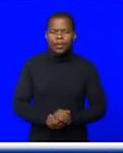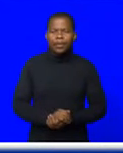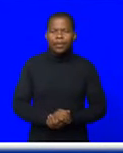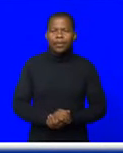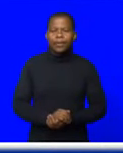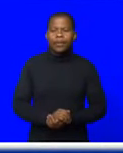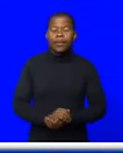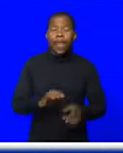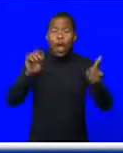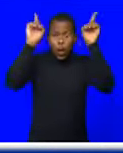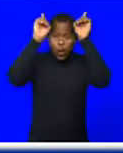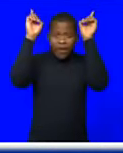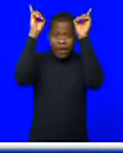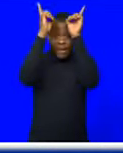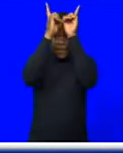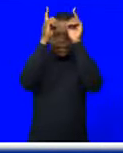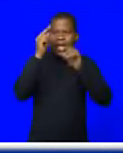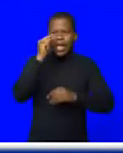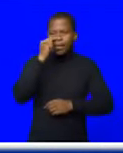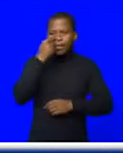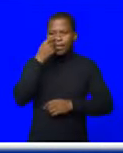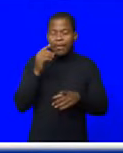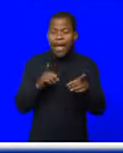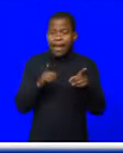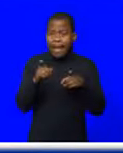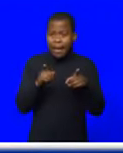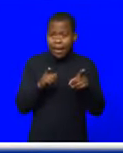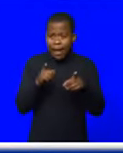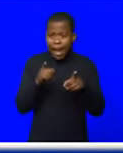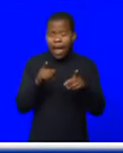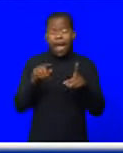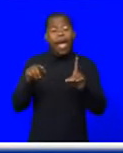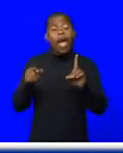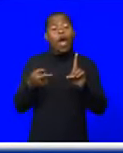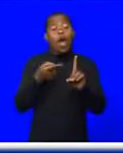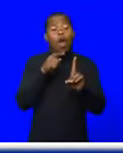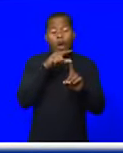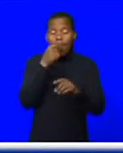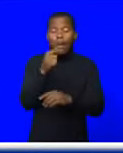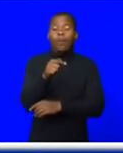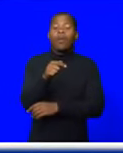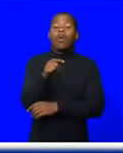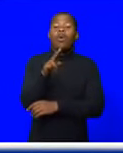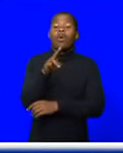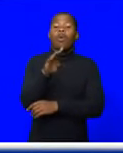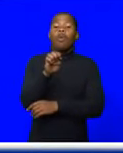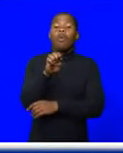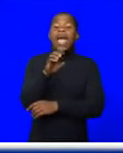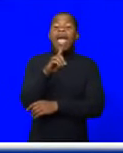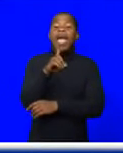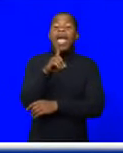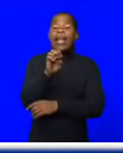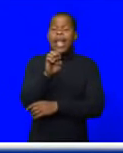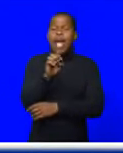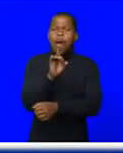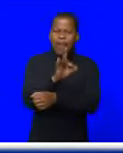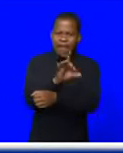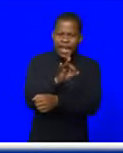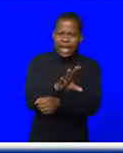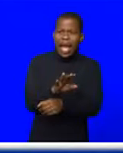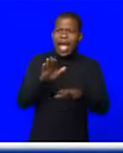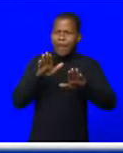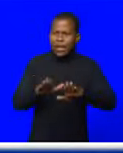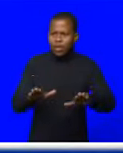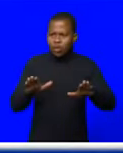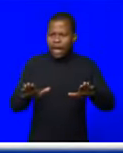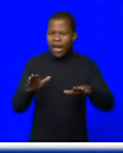Umfundisi wenyuvesi yaselimkonkwini University of Creative Technology Fobile Gumede ukuthatha abafundi ukuthi basaphume abahambe